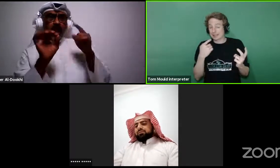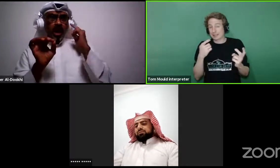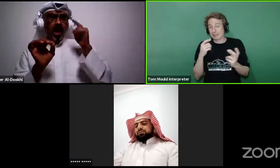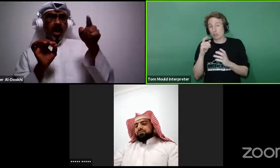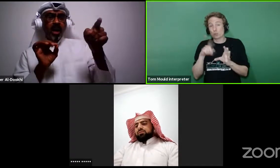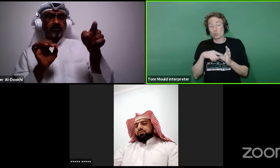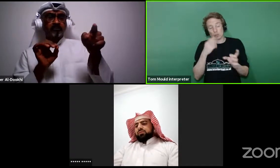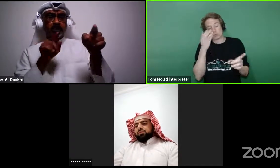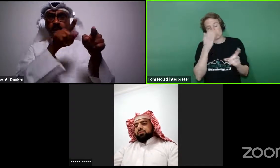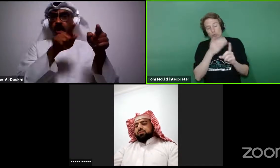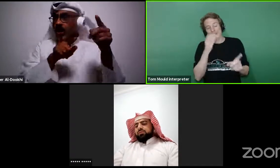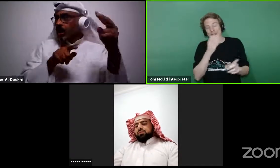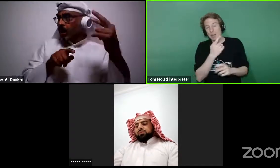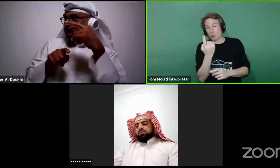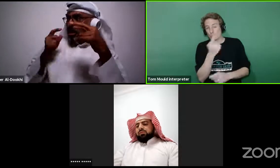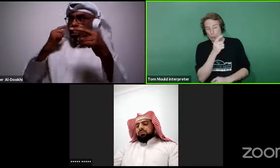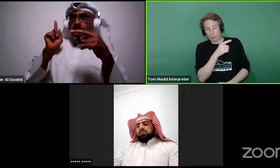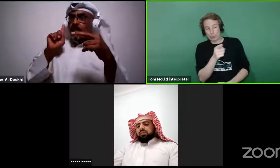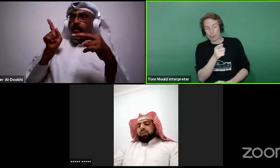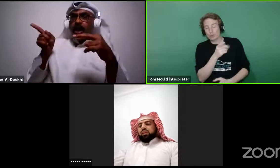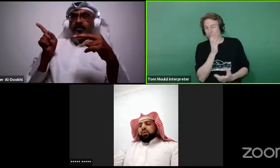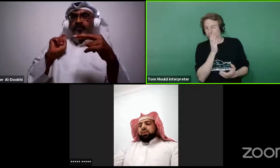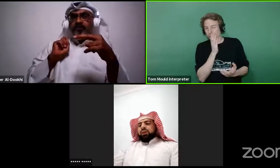not recognize him.